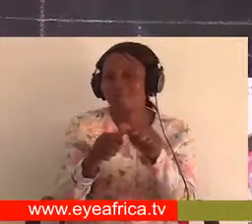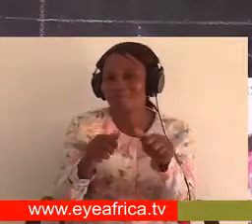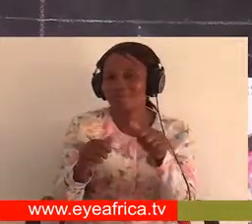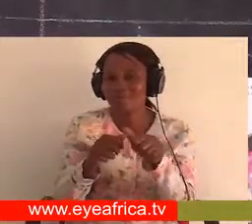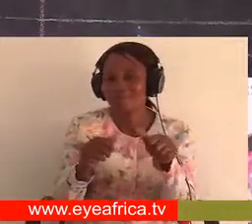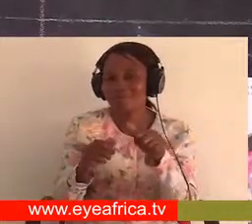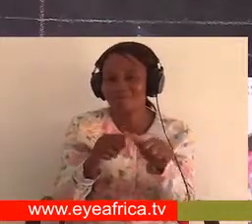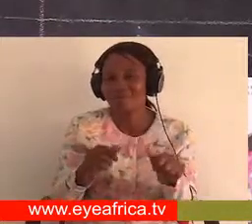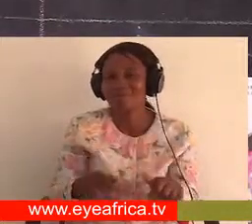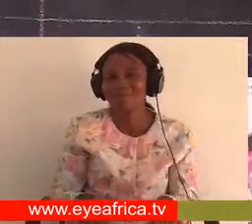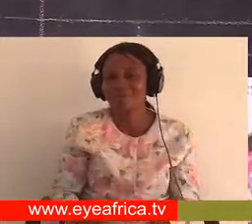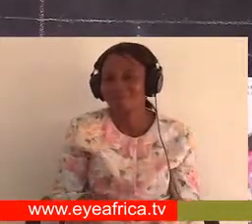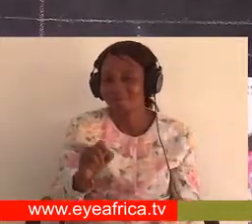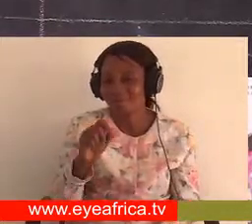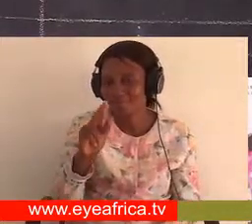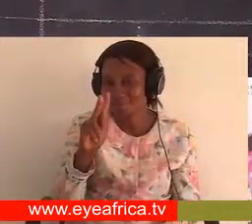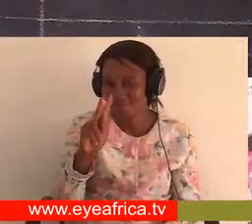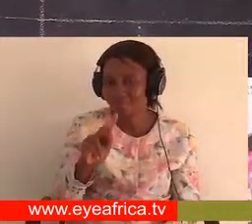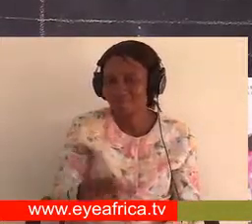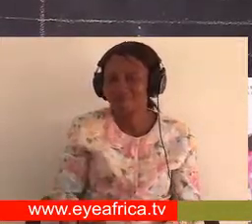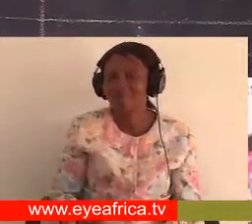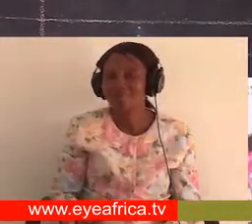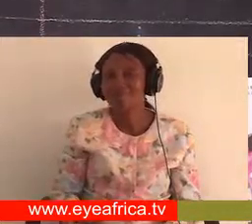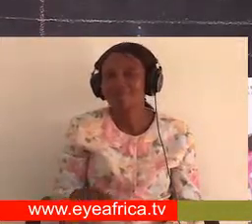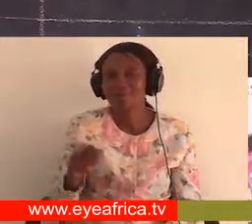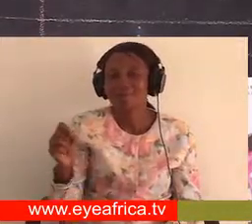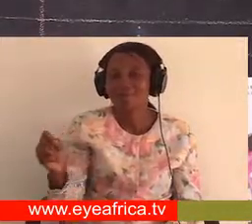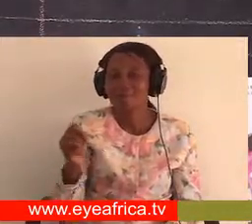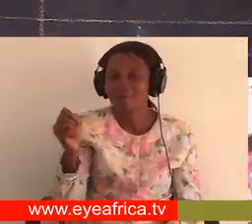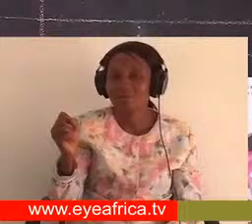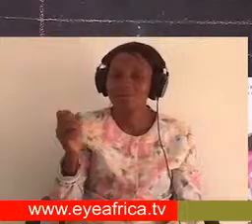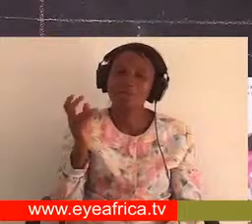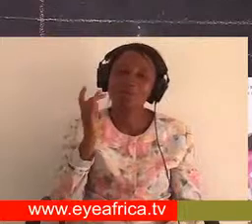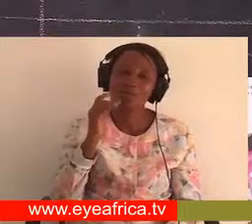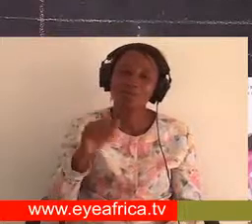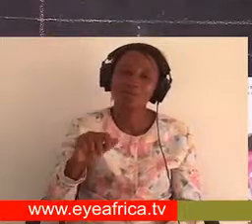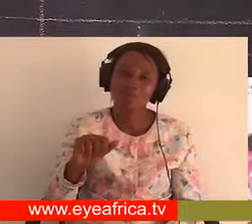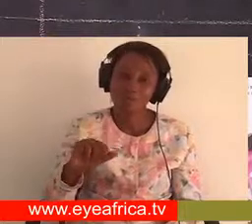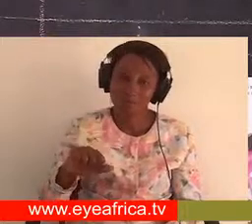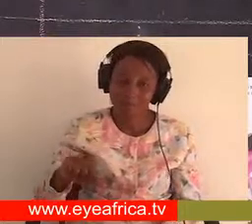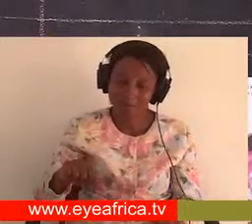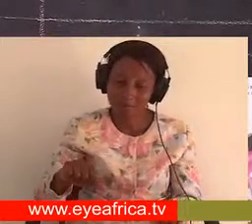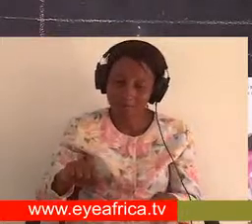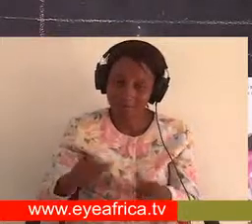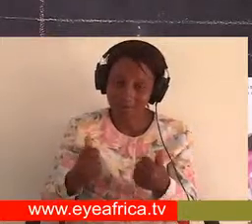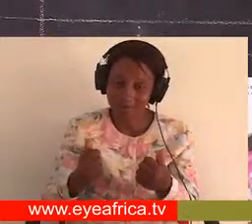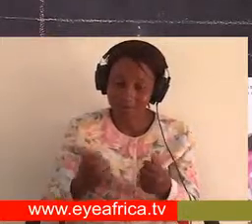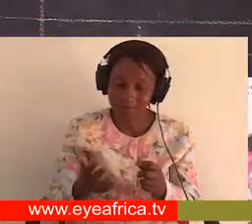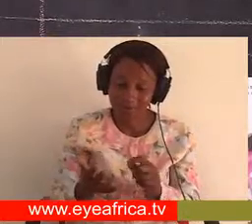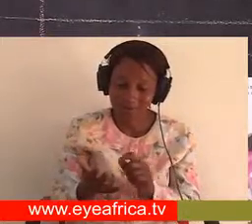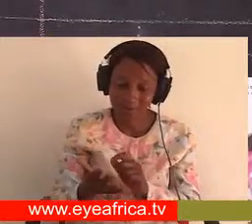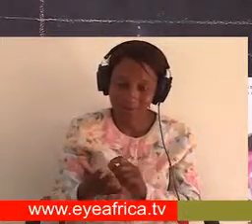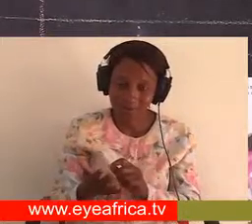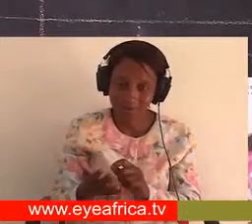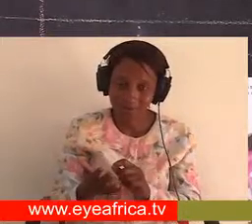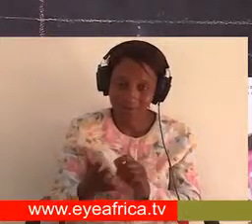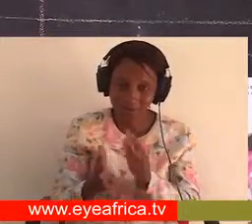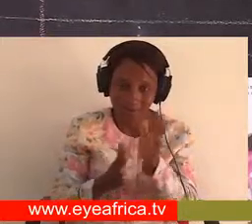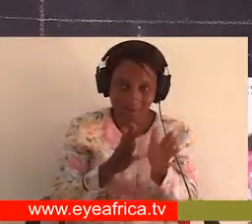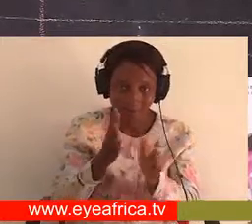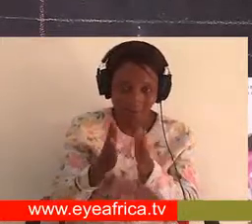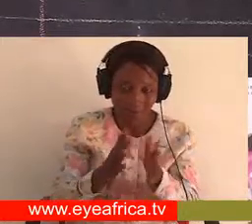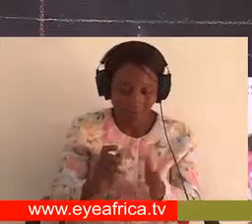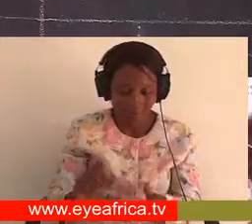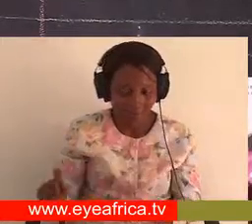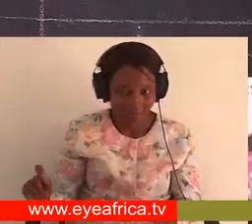the better. Okay? Because when we start dictating, as I said, we will say the whole word,